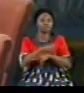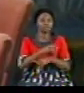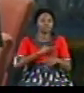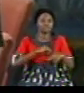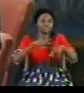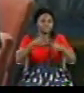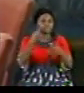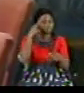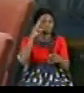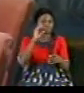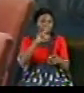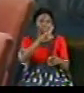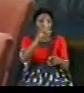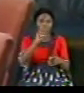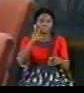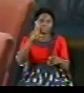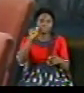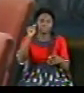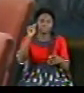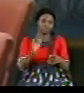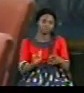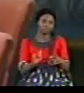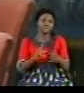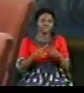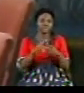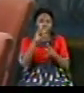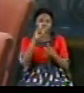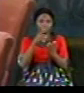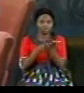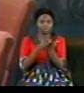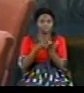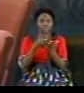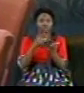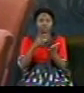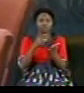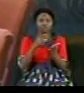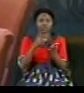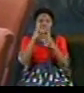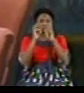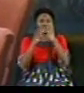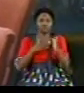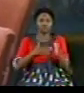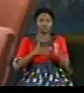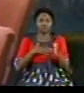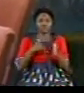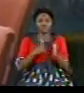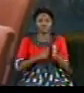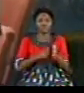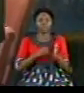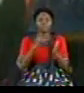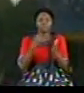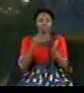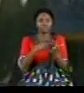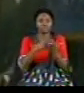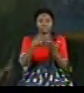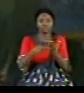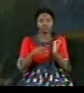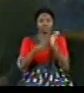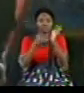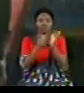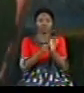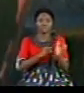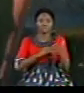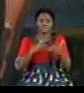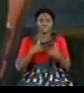X-ray to check myself. The X-ray result showed that I had three of my